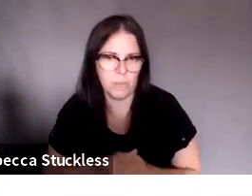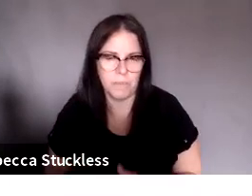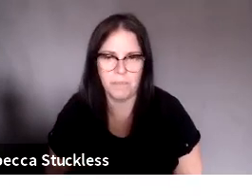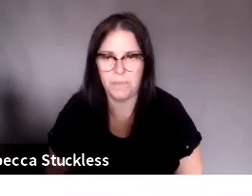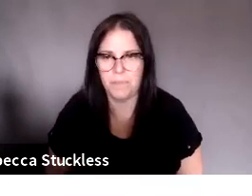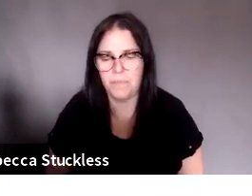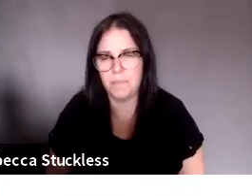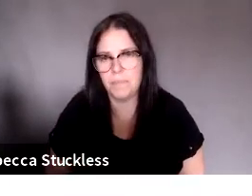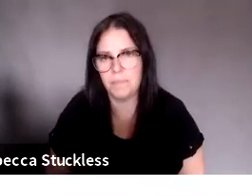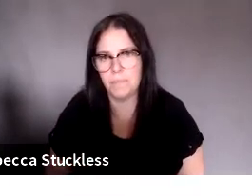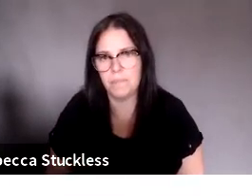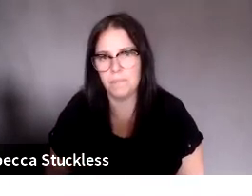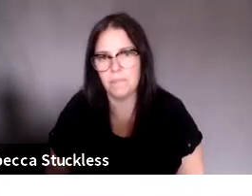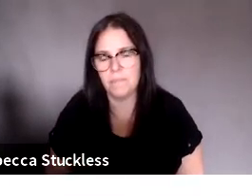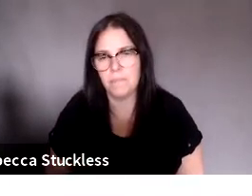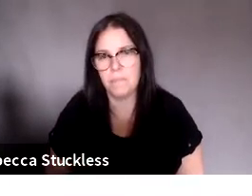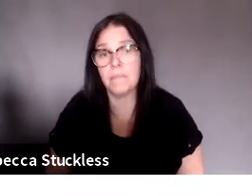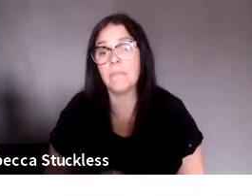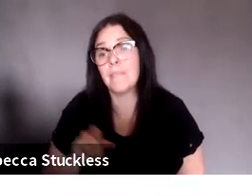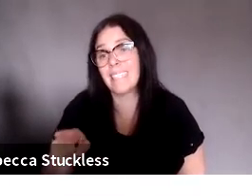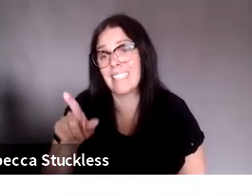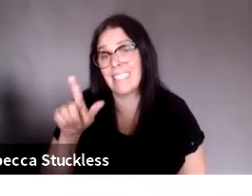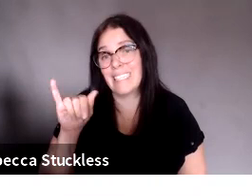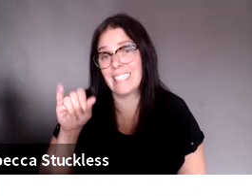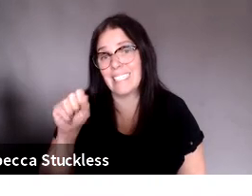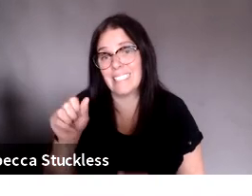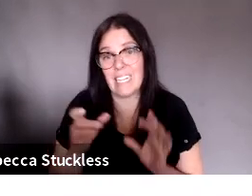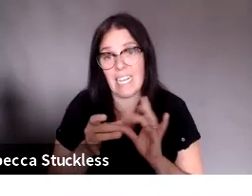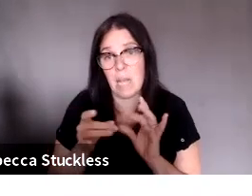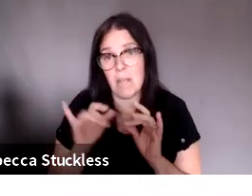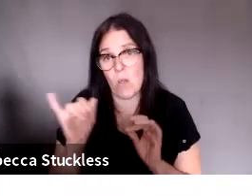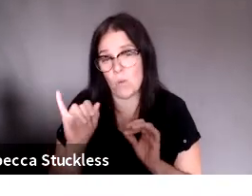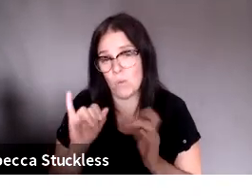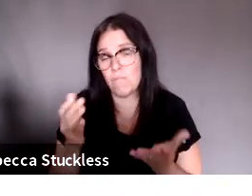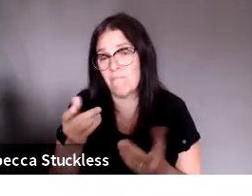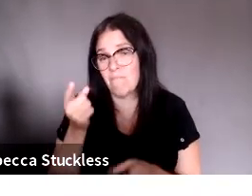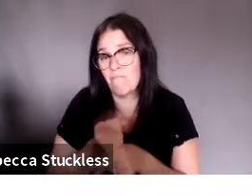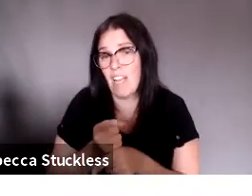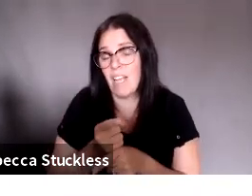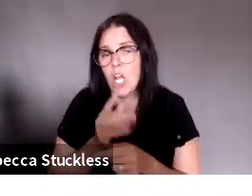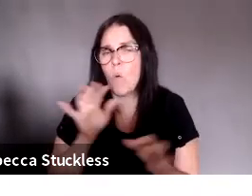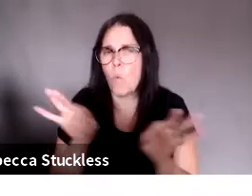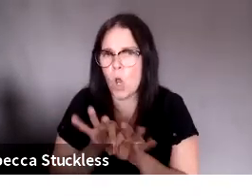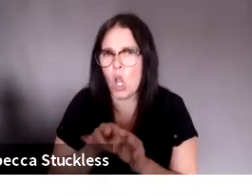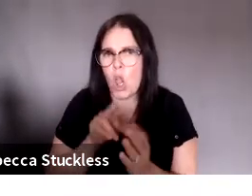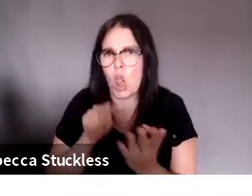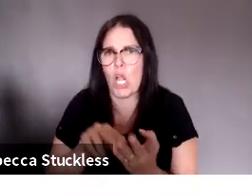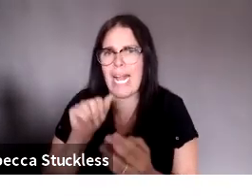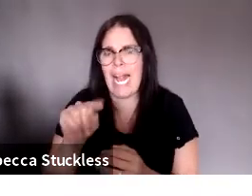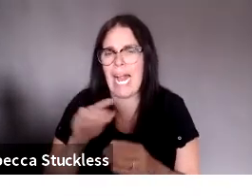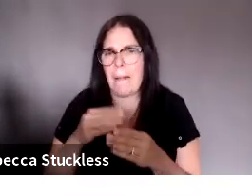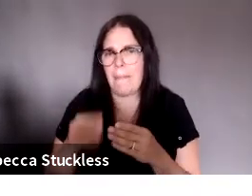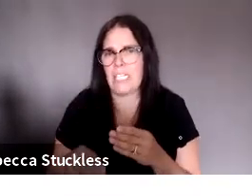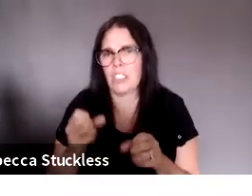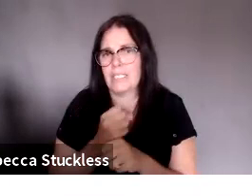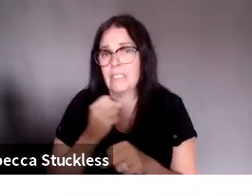And as Lisa also points out, it's worthwhile to look at those completion stats. Learner gains is completely